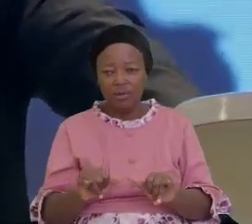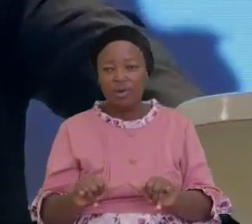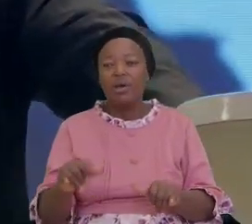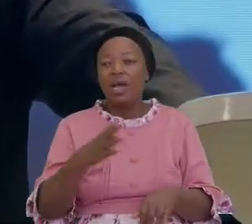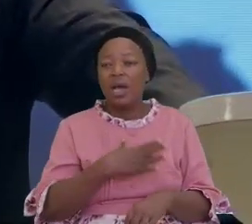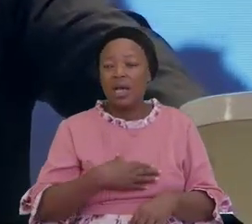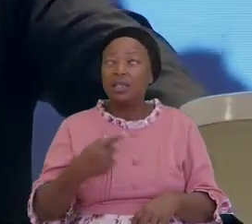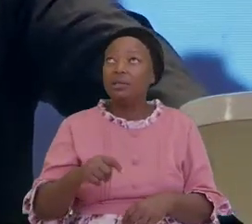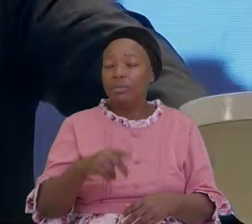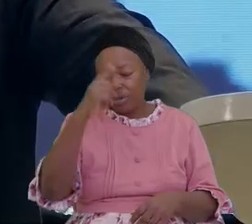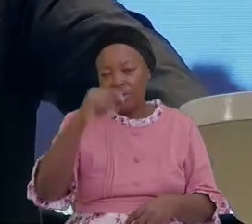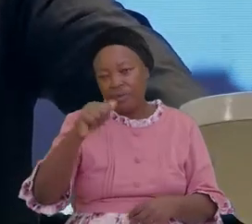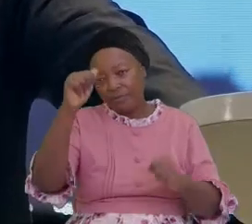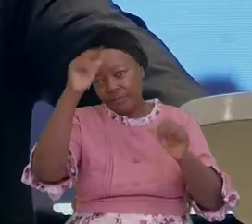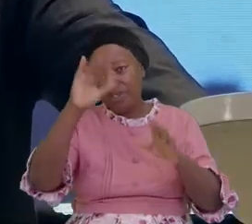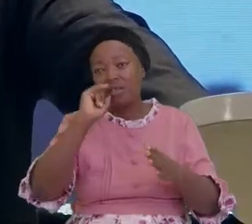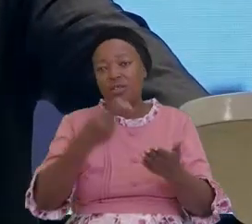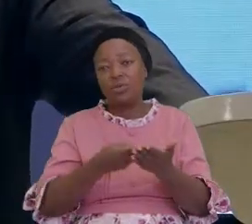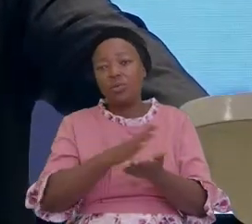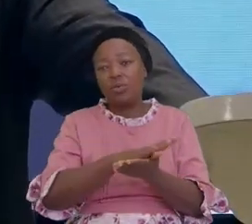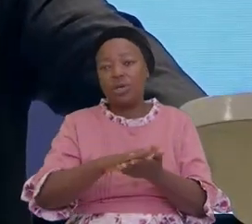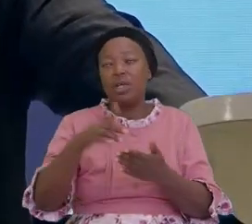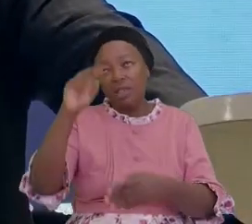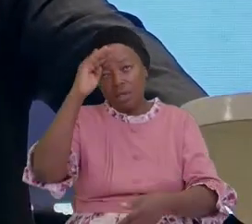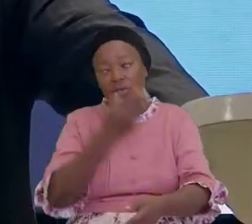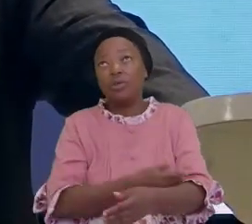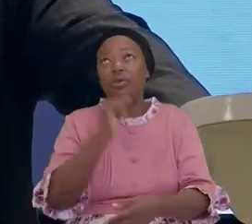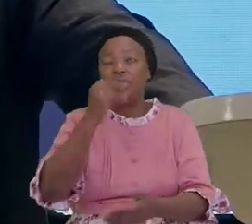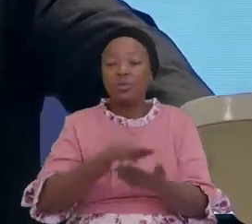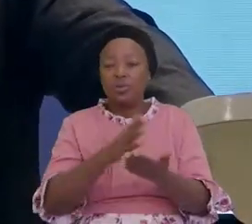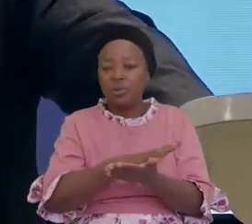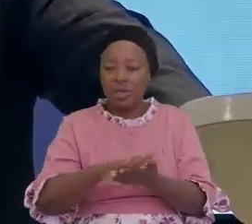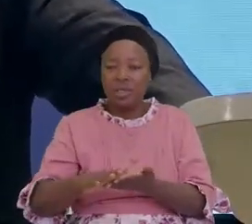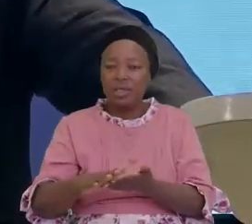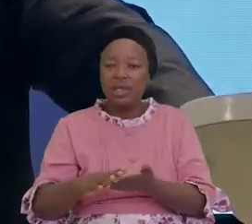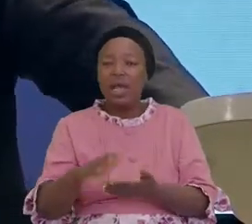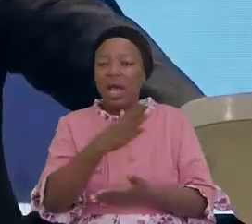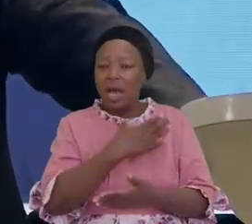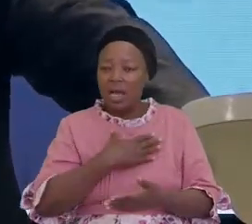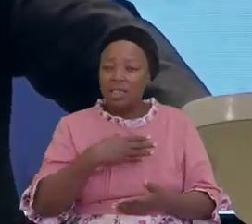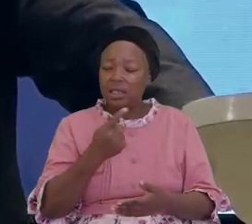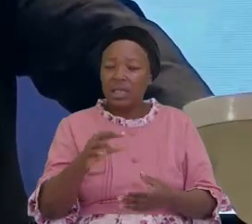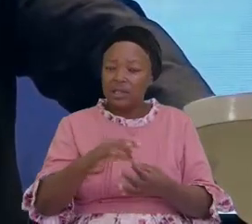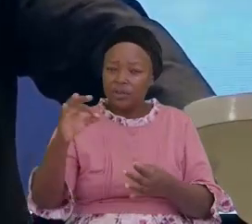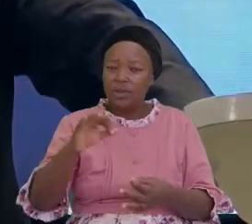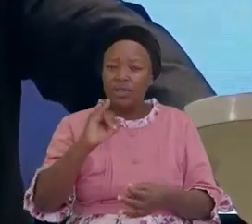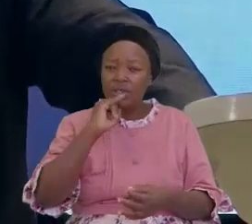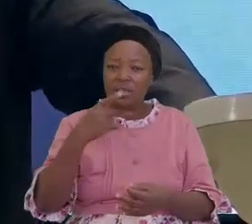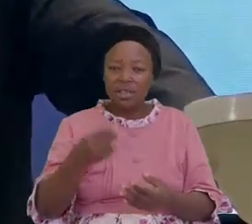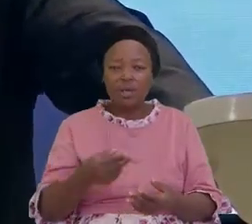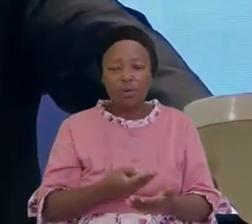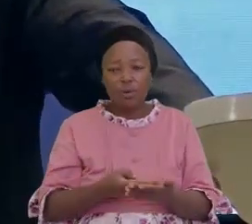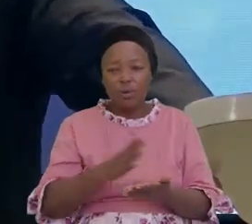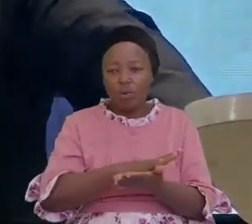holy. The Son is holy. The Spirit is the Holy